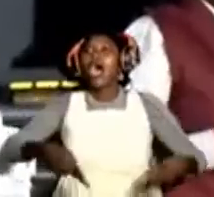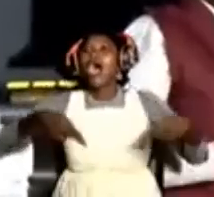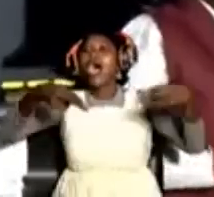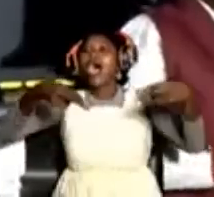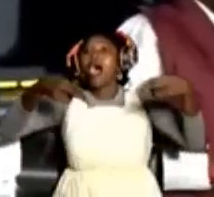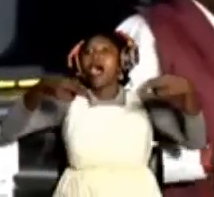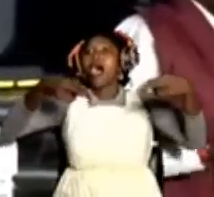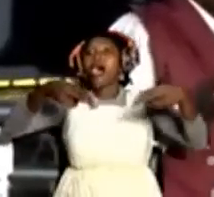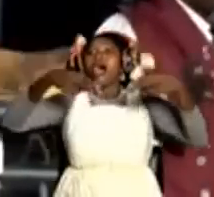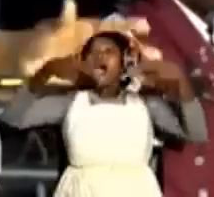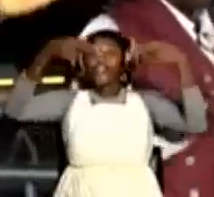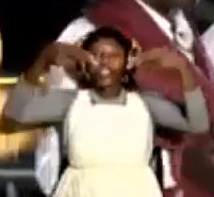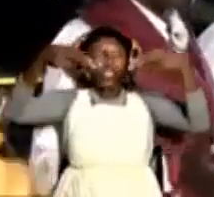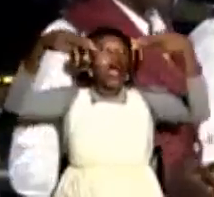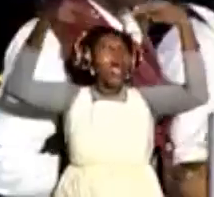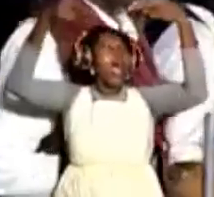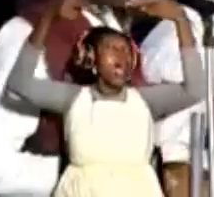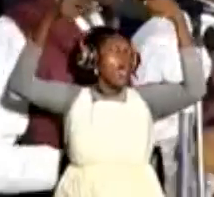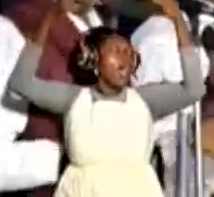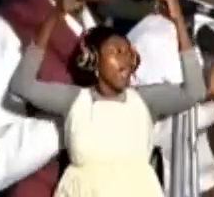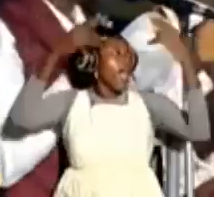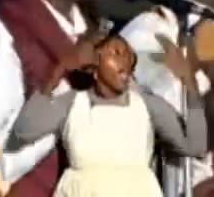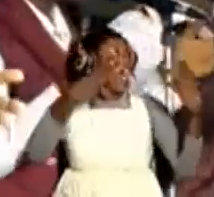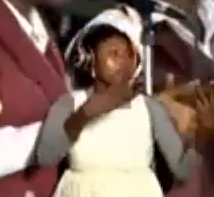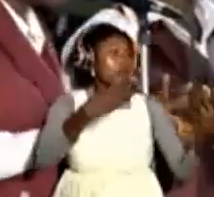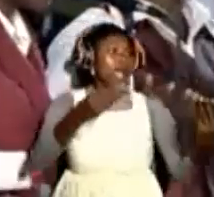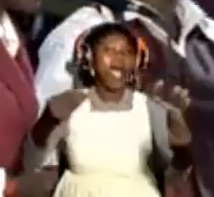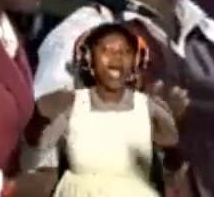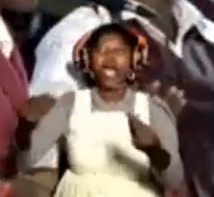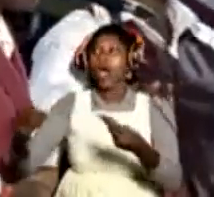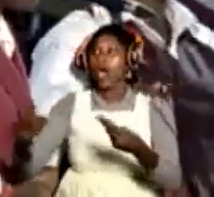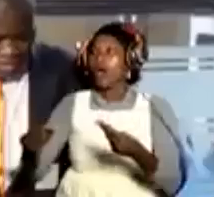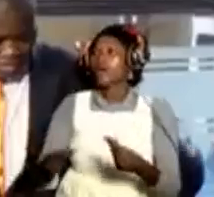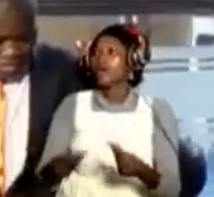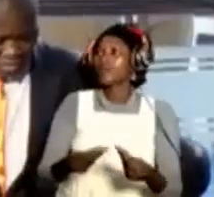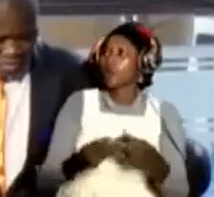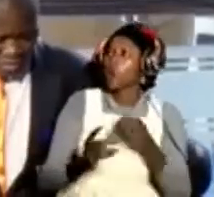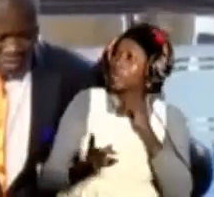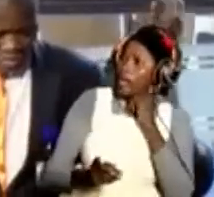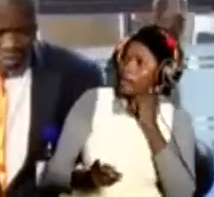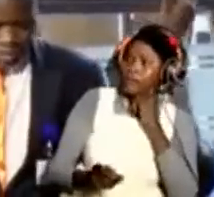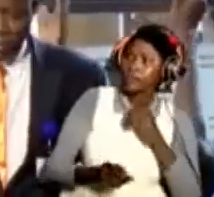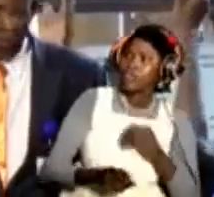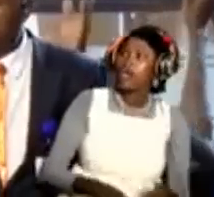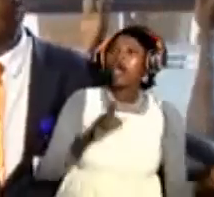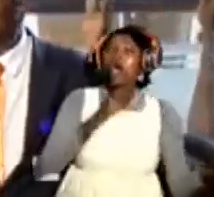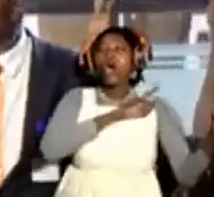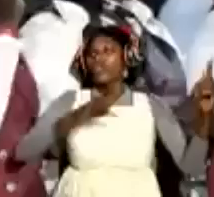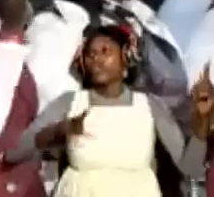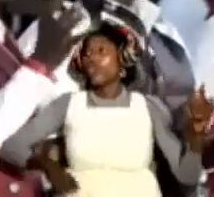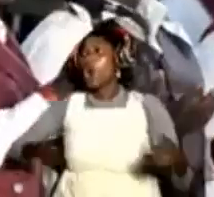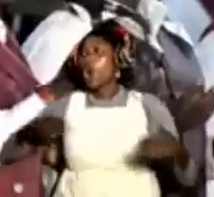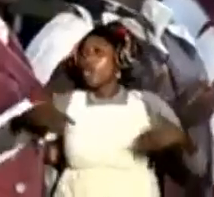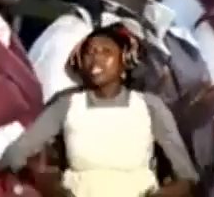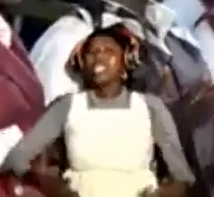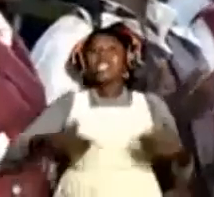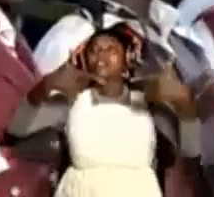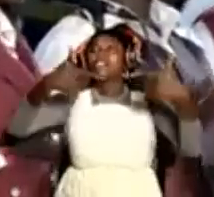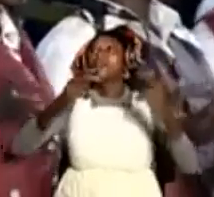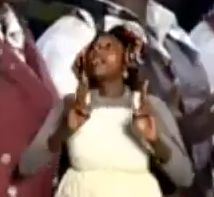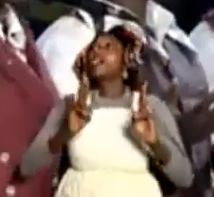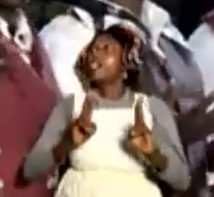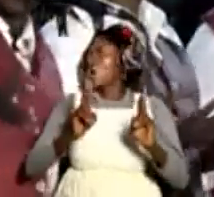On the higher ground. Lord, lift me up. Oh,